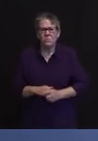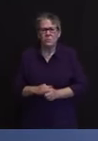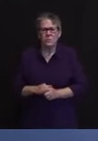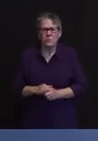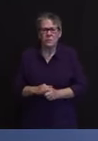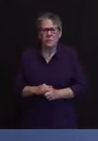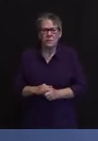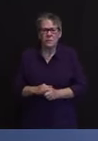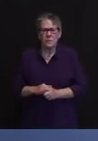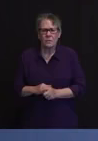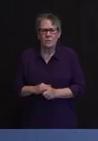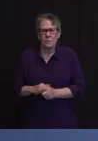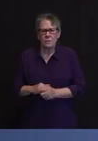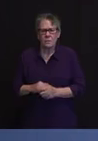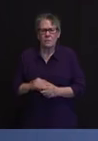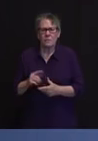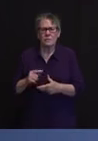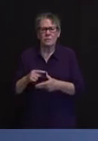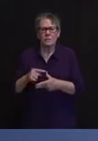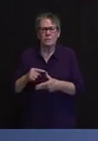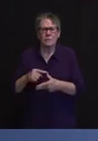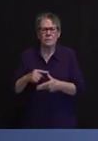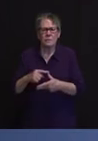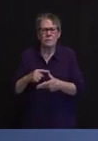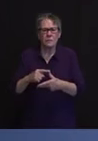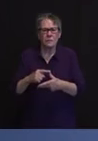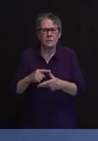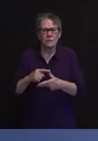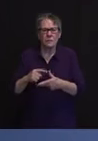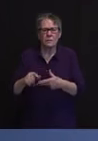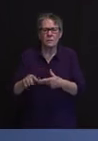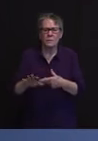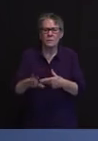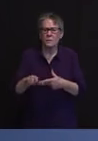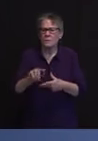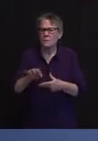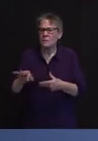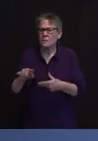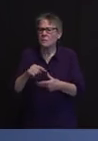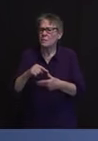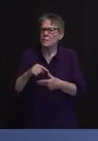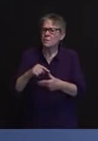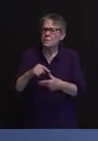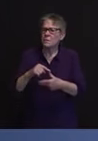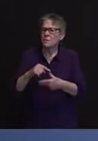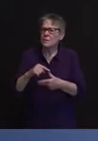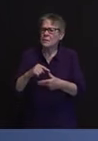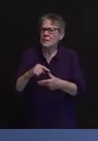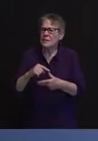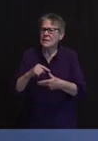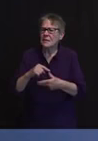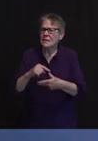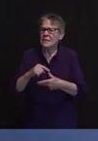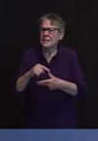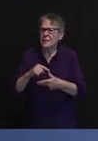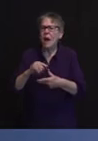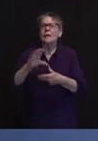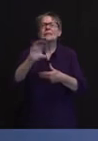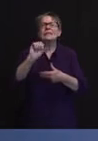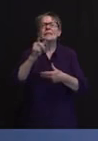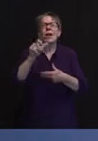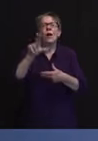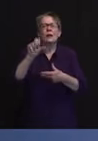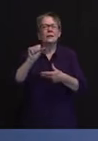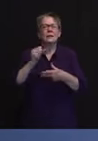the day, we expect a total of 62 individuals in the field station. The Edison site